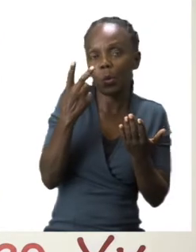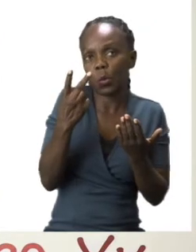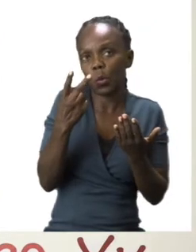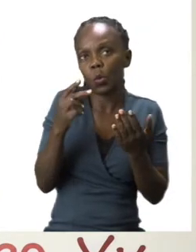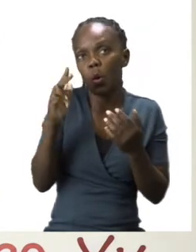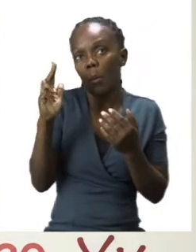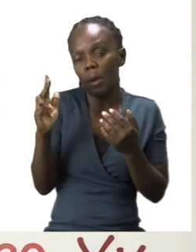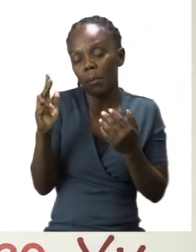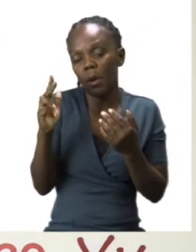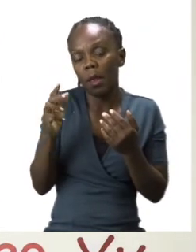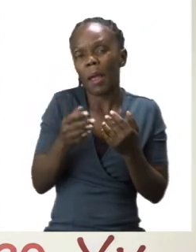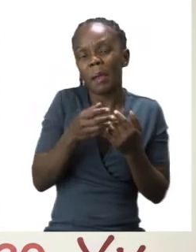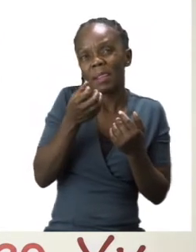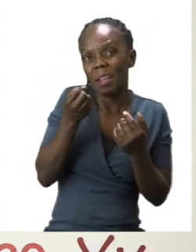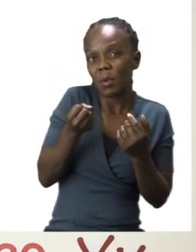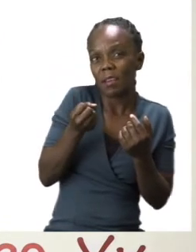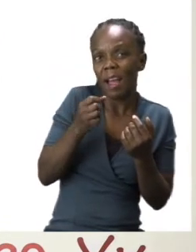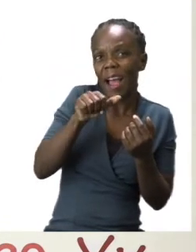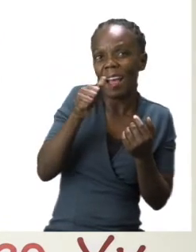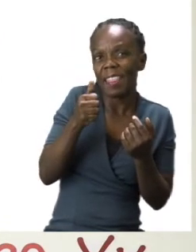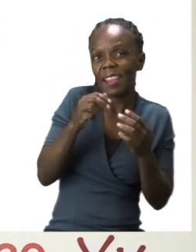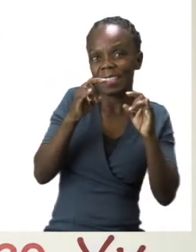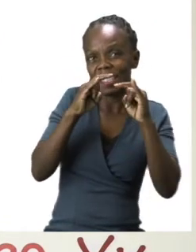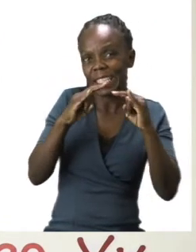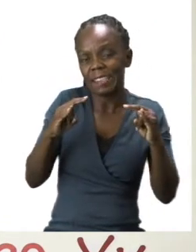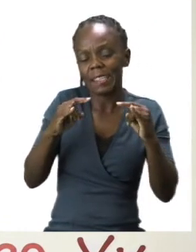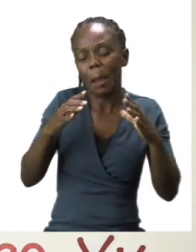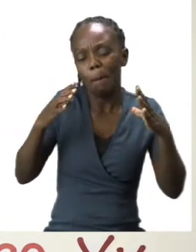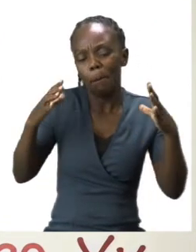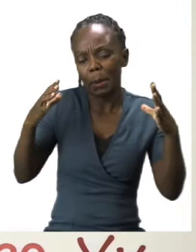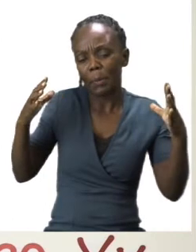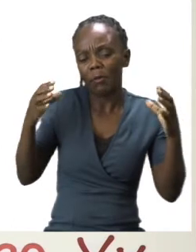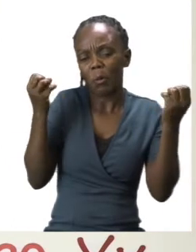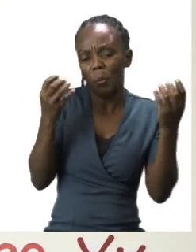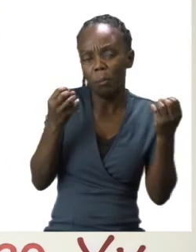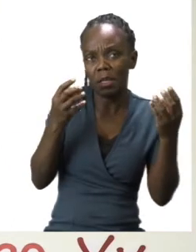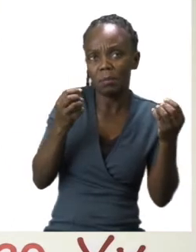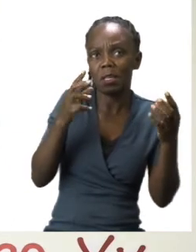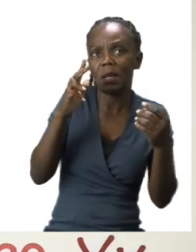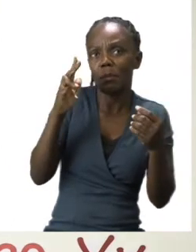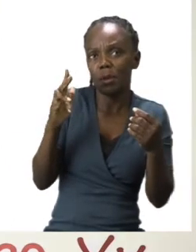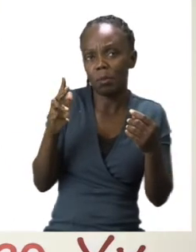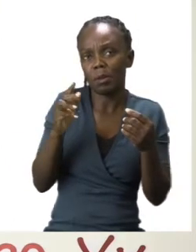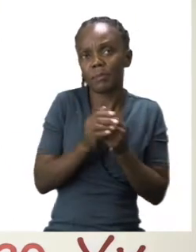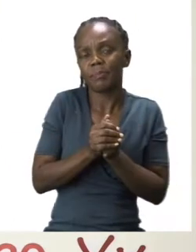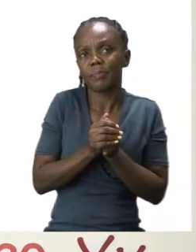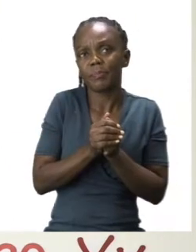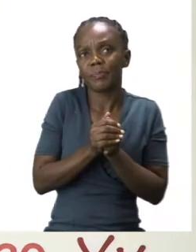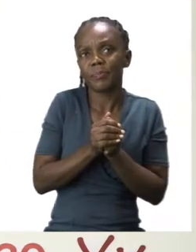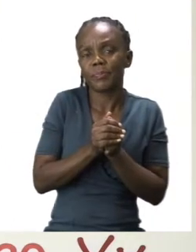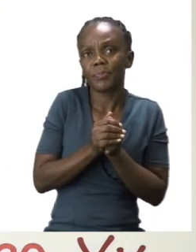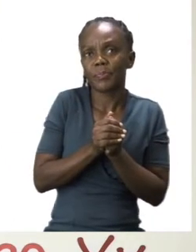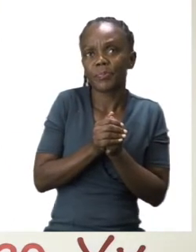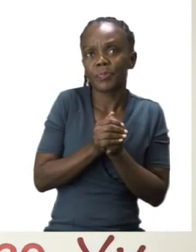are big tents for a whole family. So a tent is only for a small number of people. And